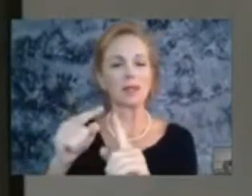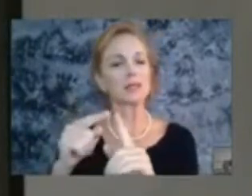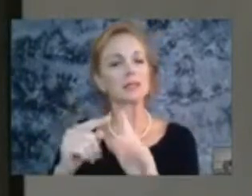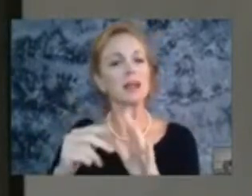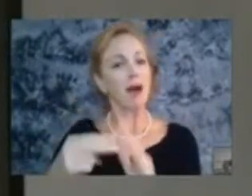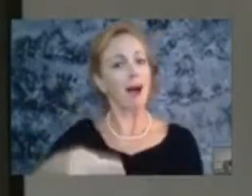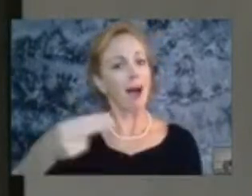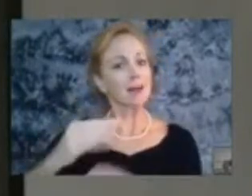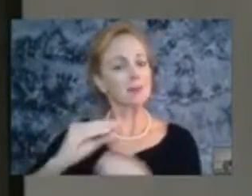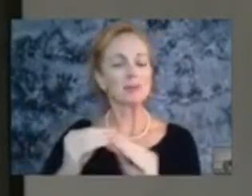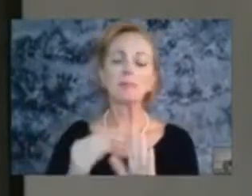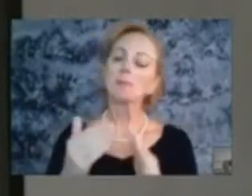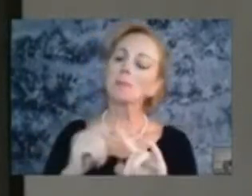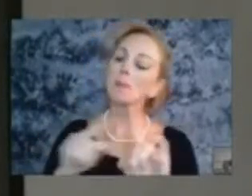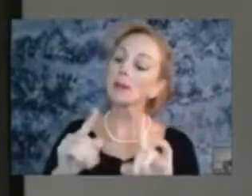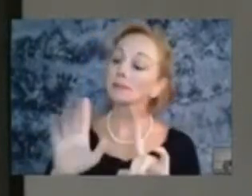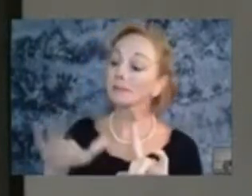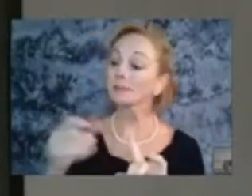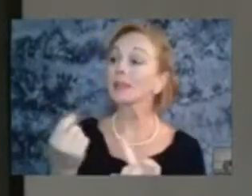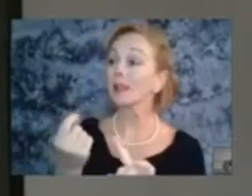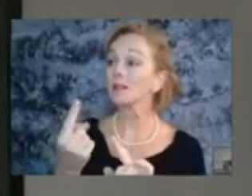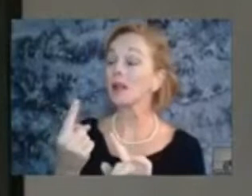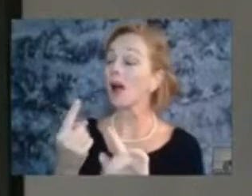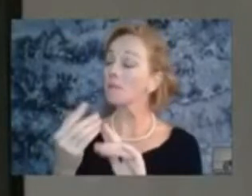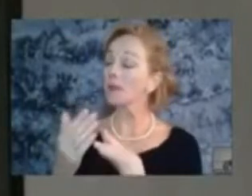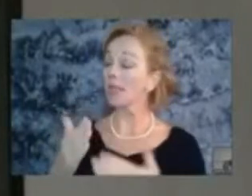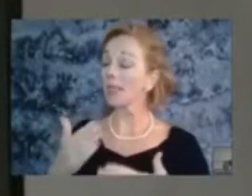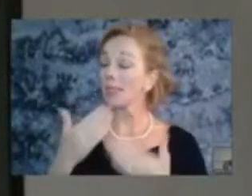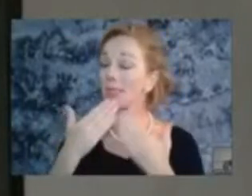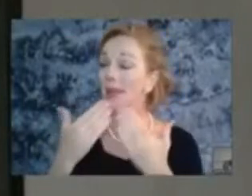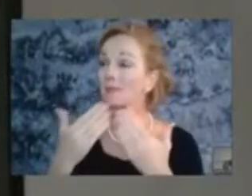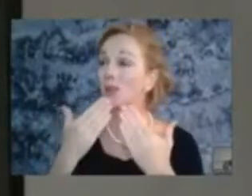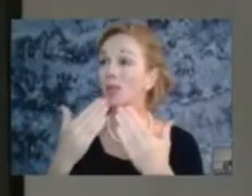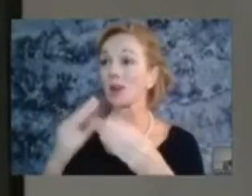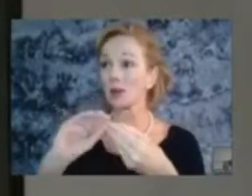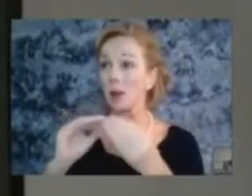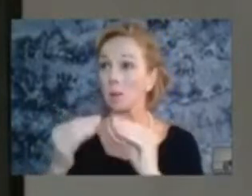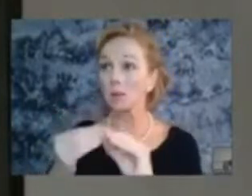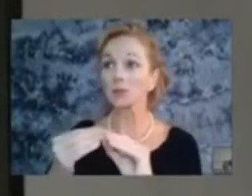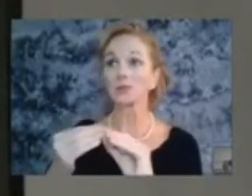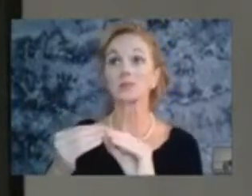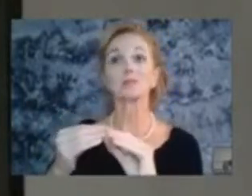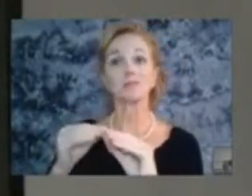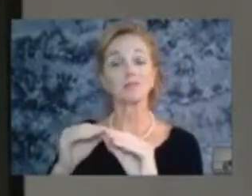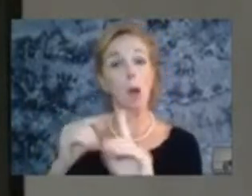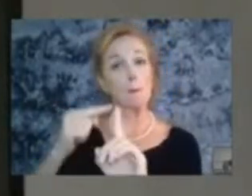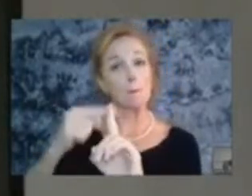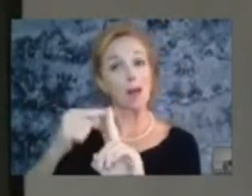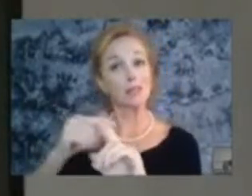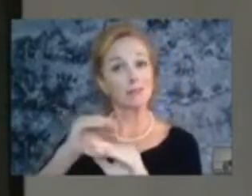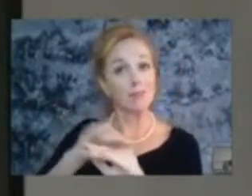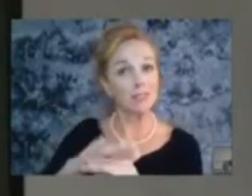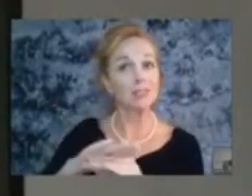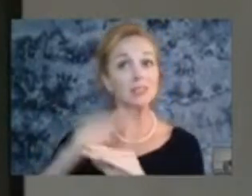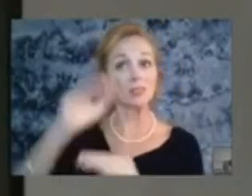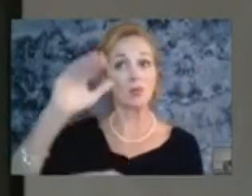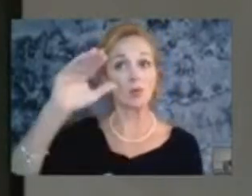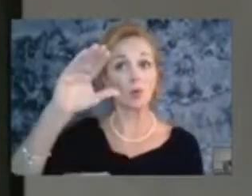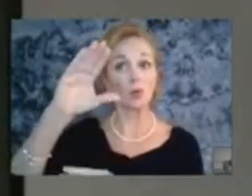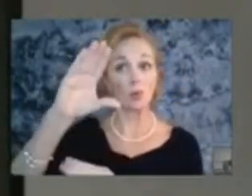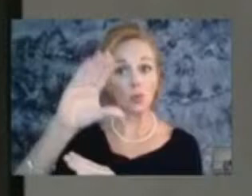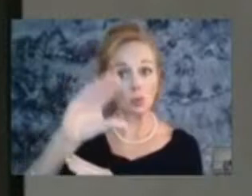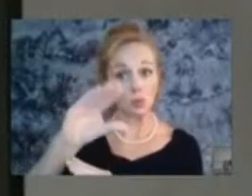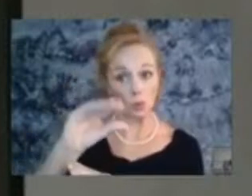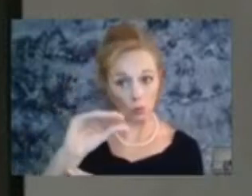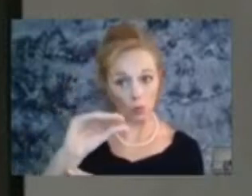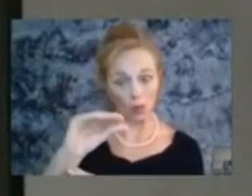our community rates of infection have been going down. I think that mask wearing and the social distancing